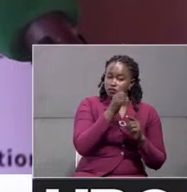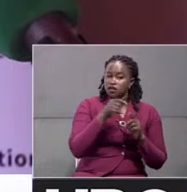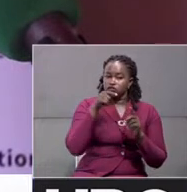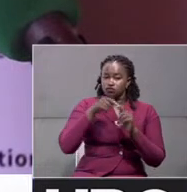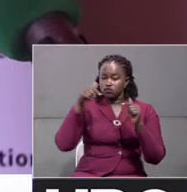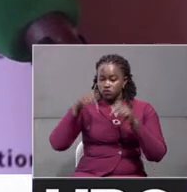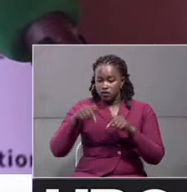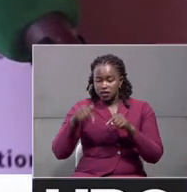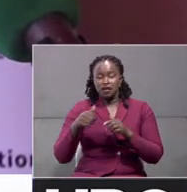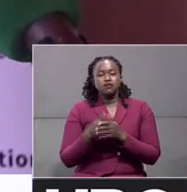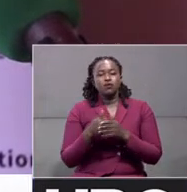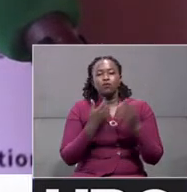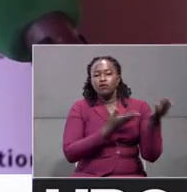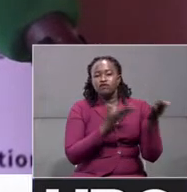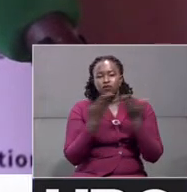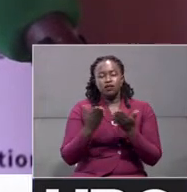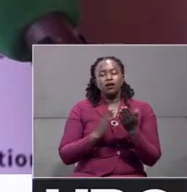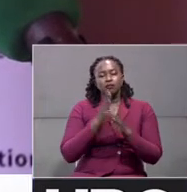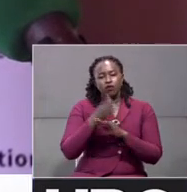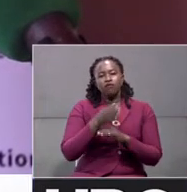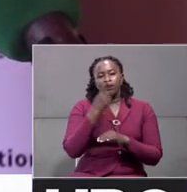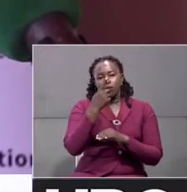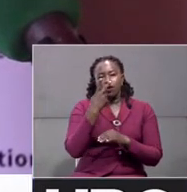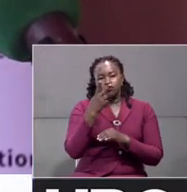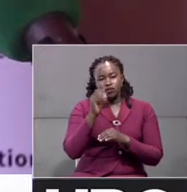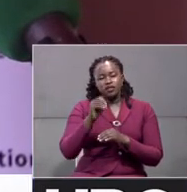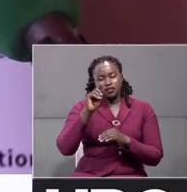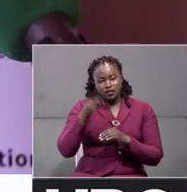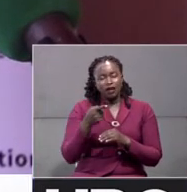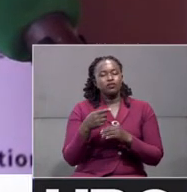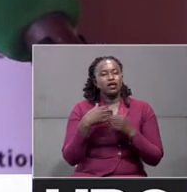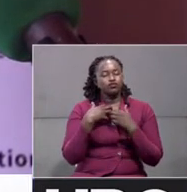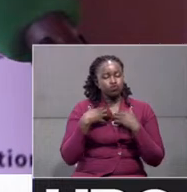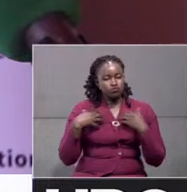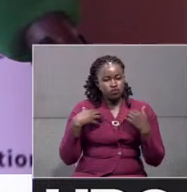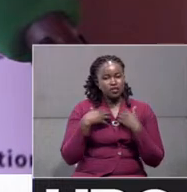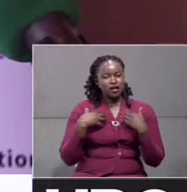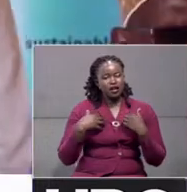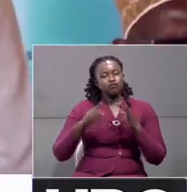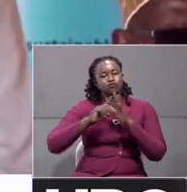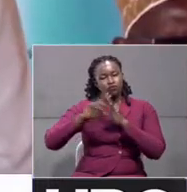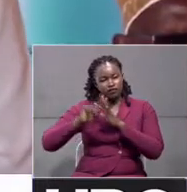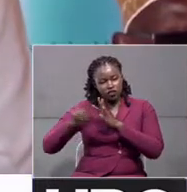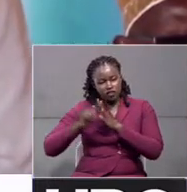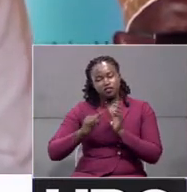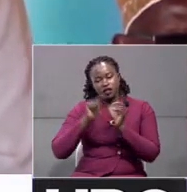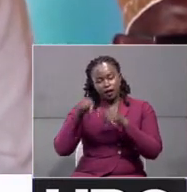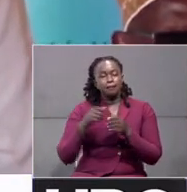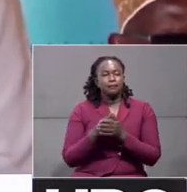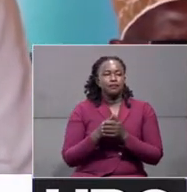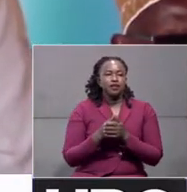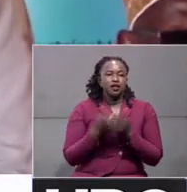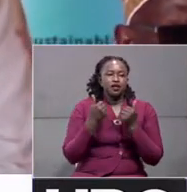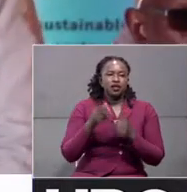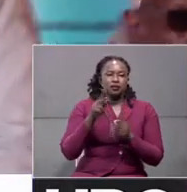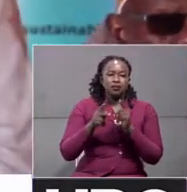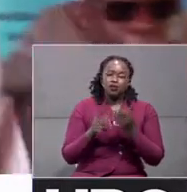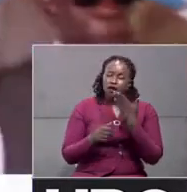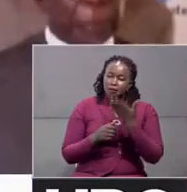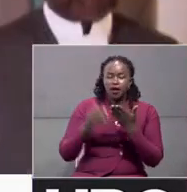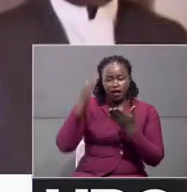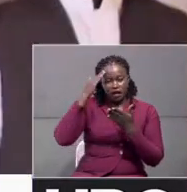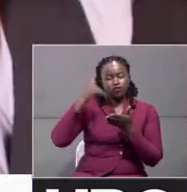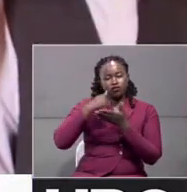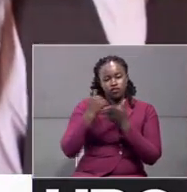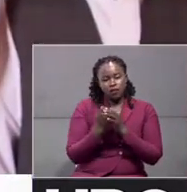settled more than 120,000 Sudanese refugees. Attendees included the head of the Chamber